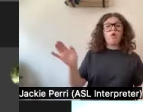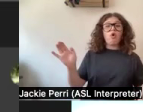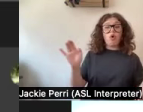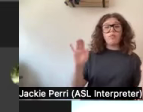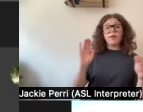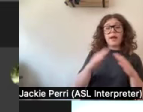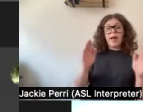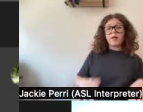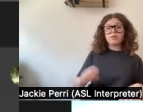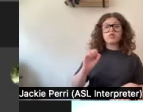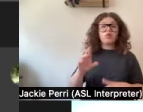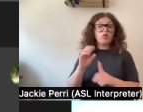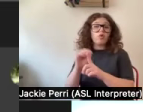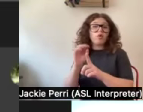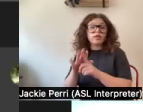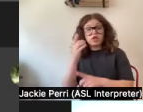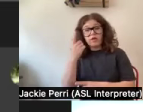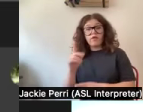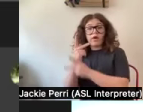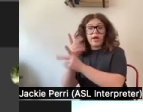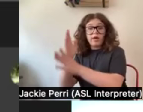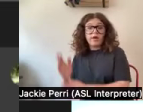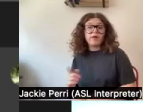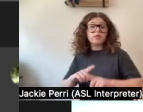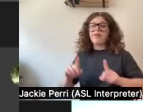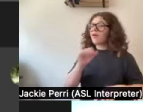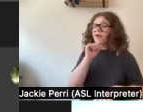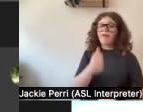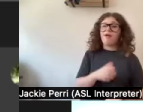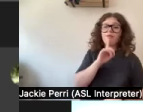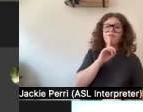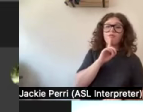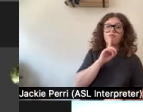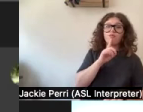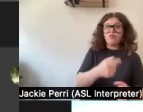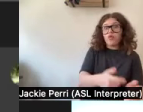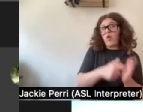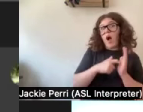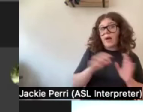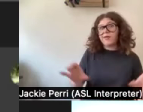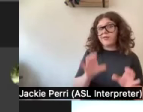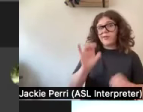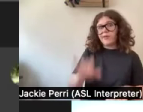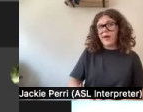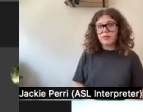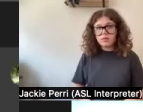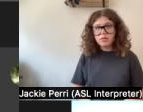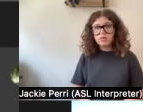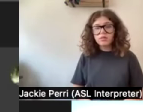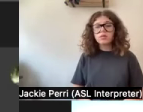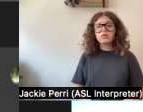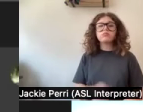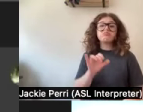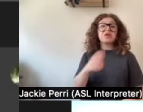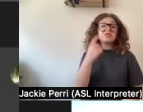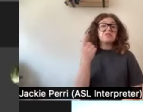orientation for caregivers, but they are not required to do so. So that's just something for folks to